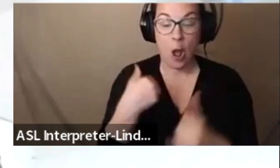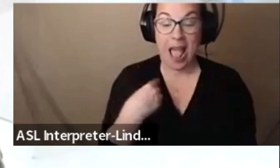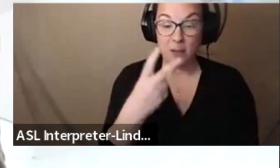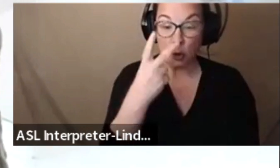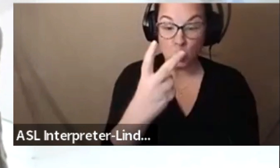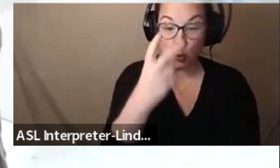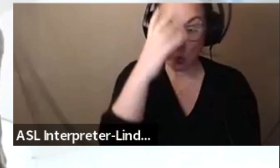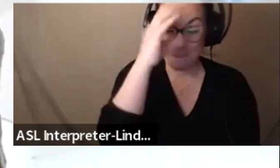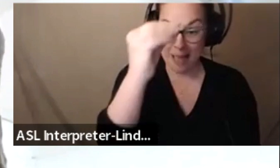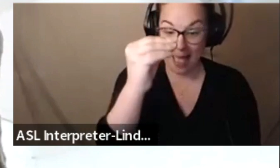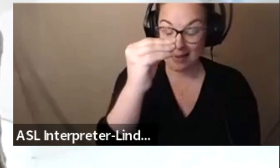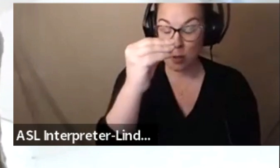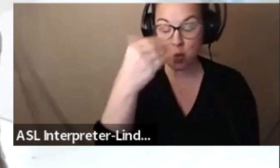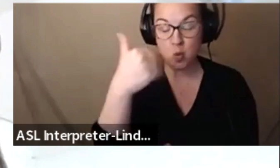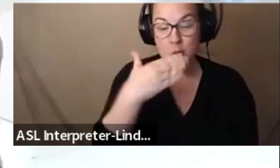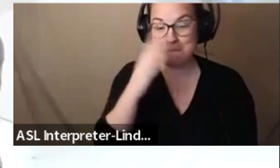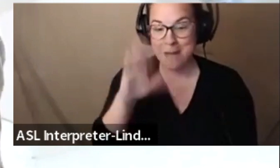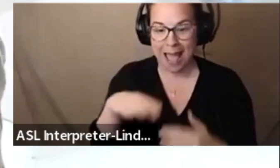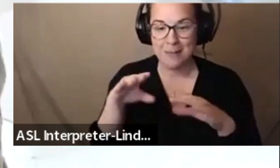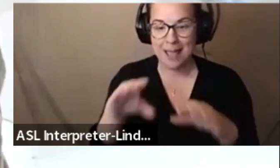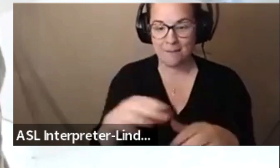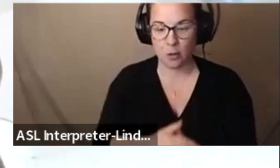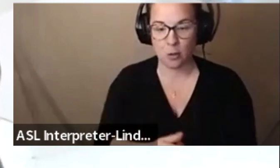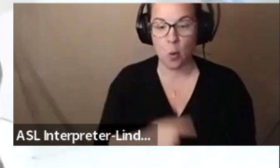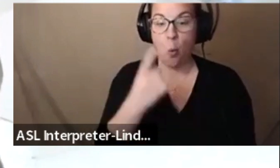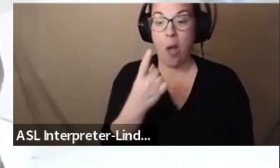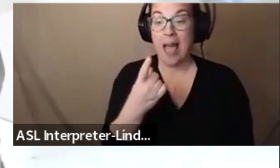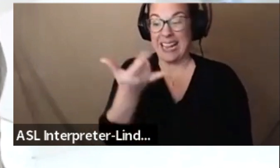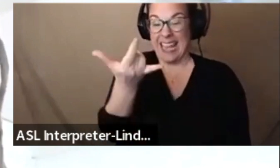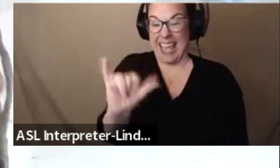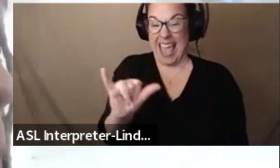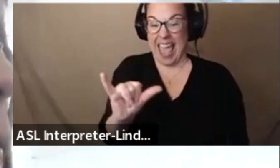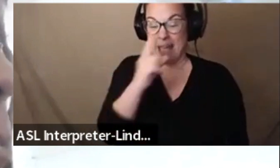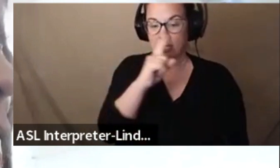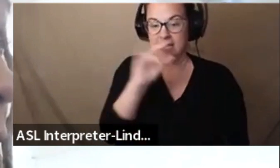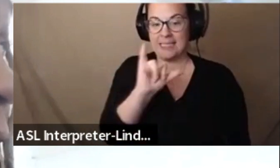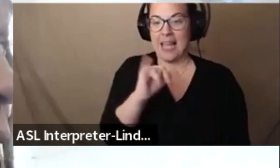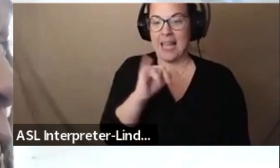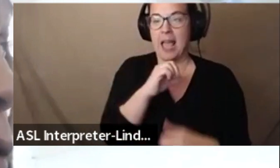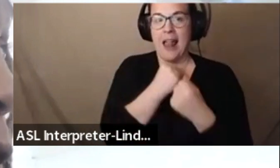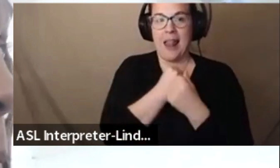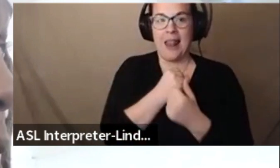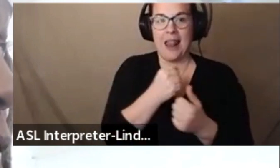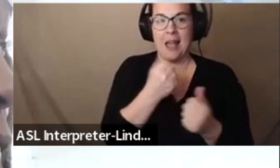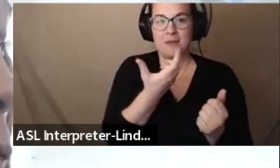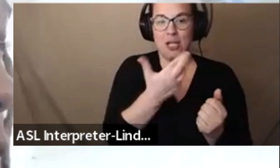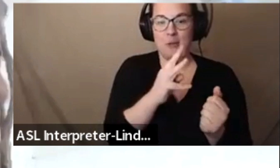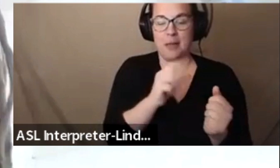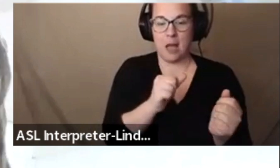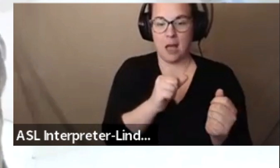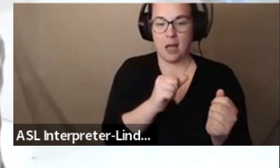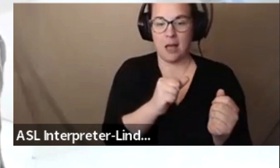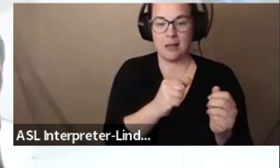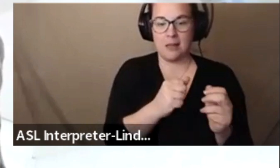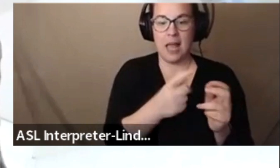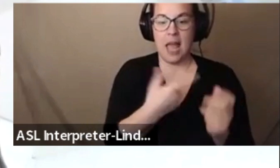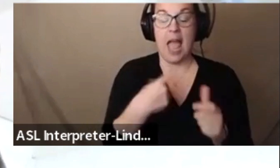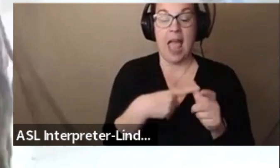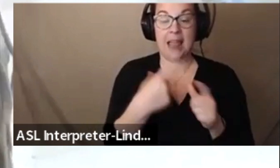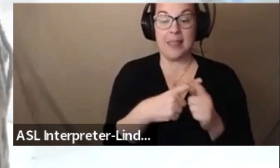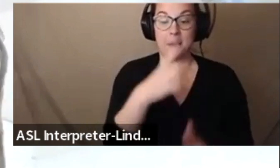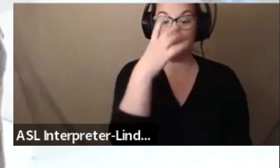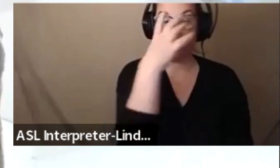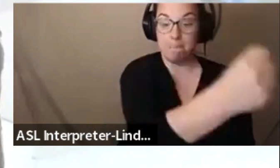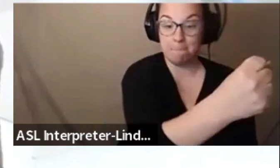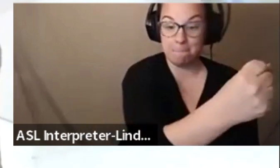me. Now you've got two men who are behaving badly. You've got one who is gay, but pretending he loves Hermia and running away with her.